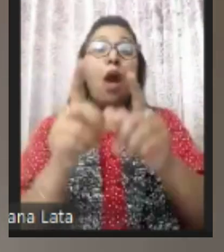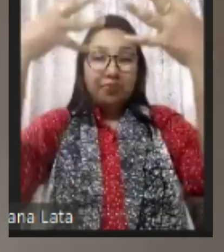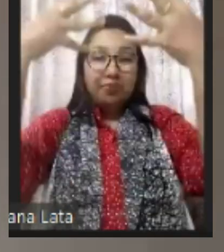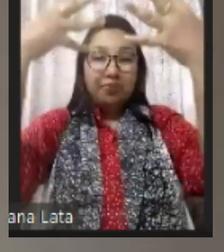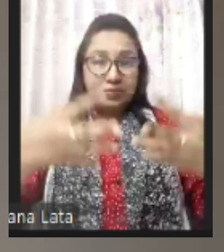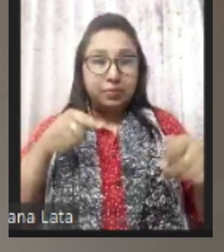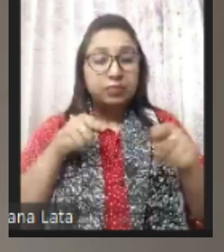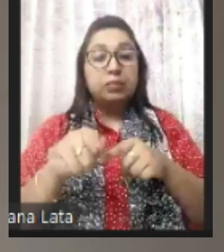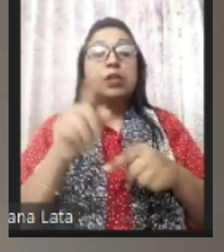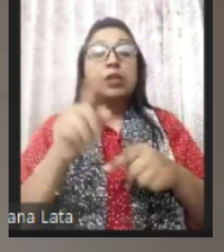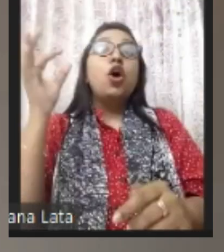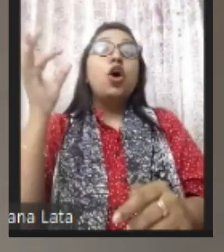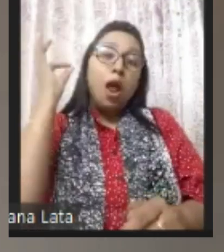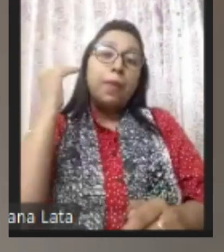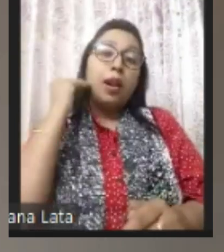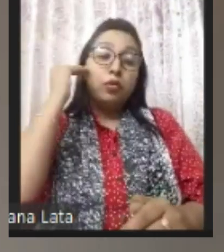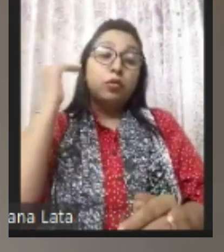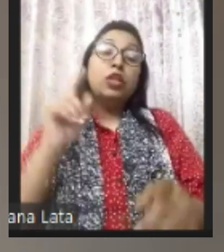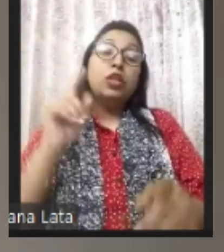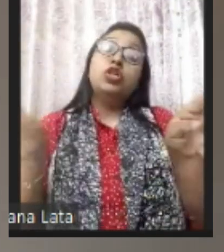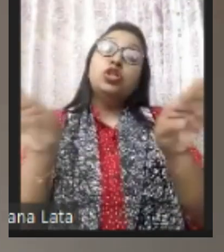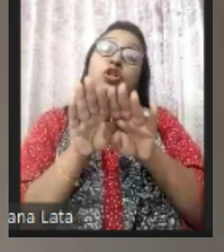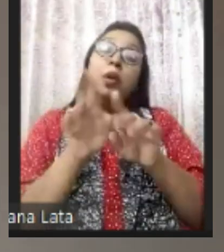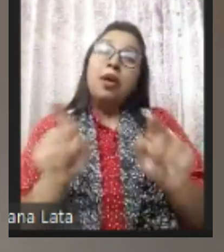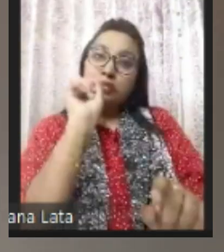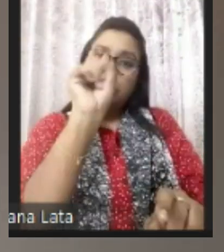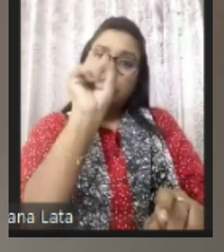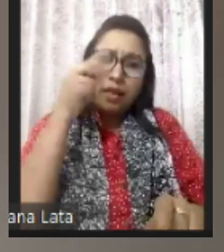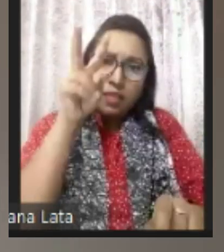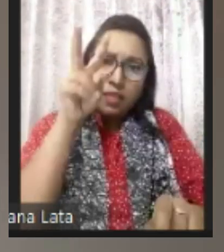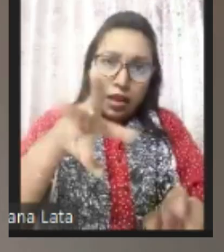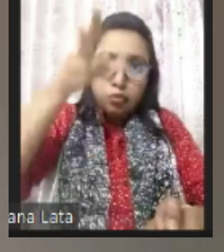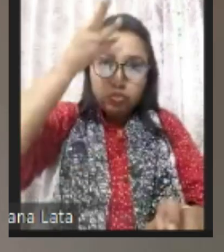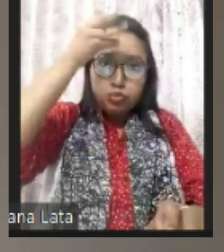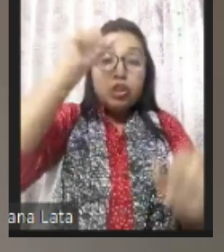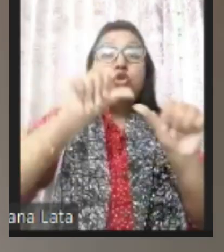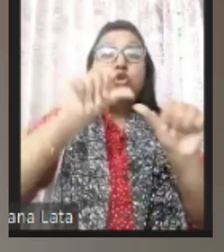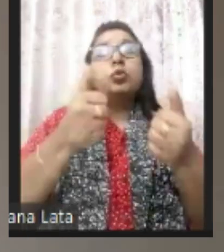that will soon be updated in the next few months.